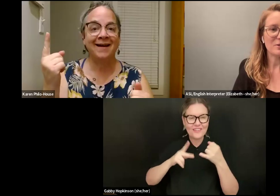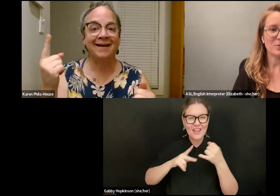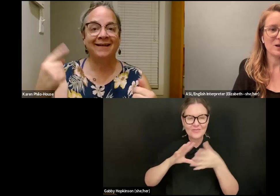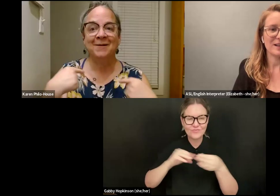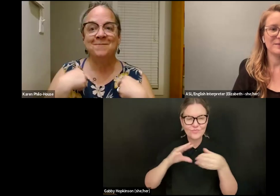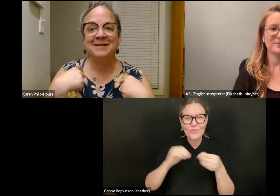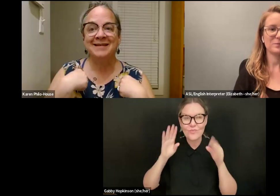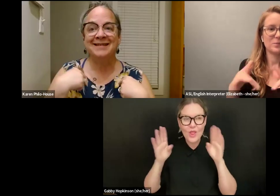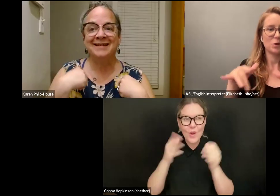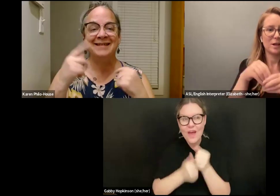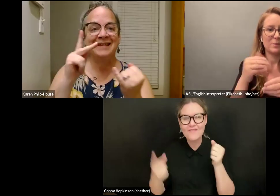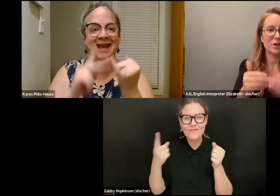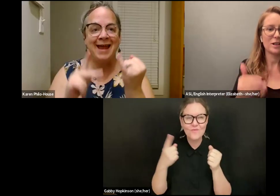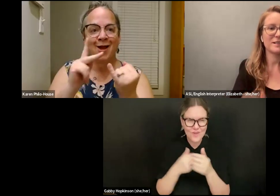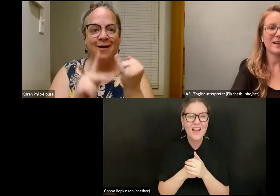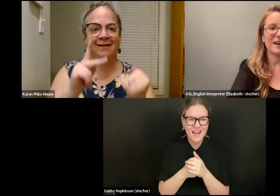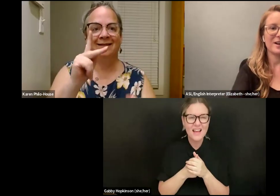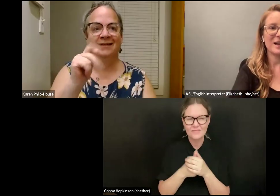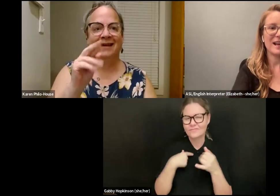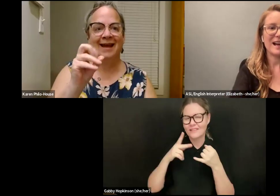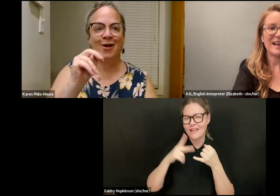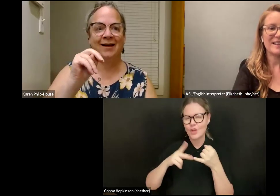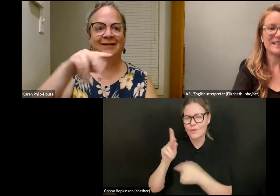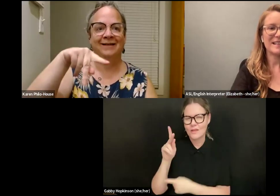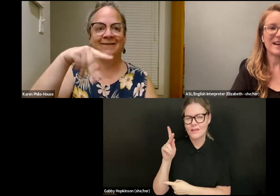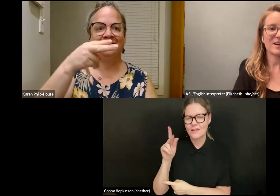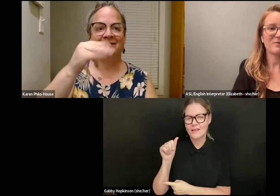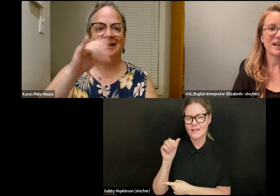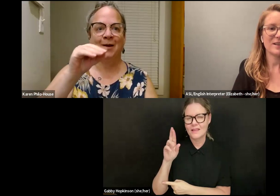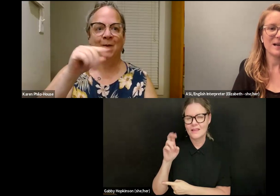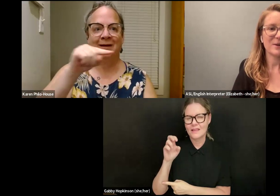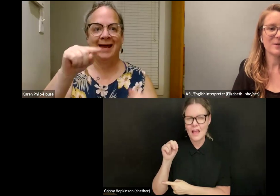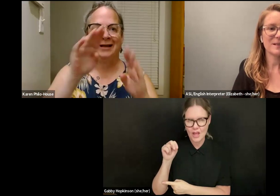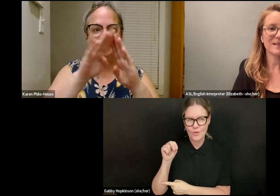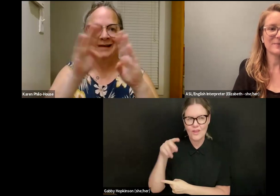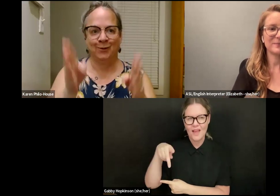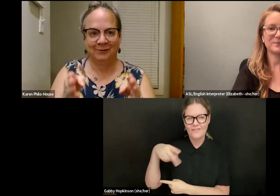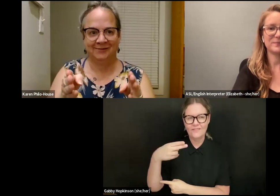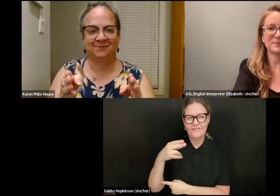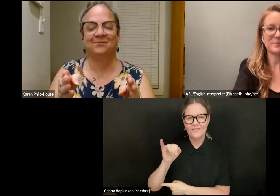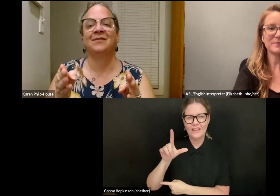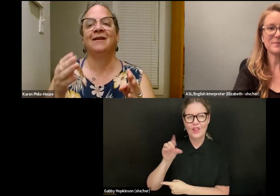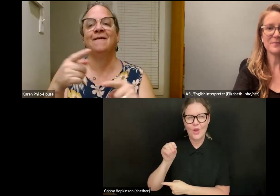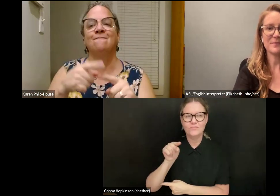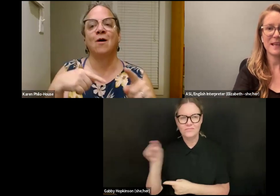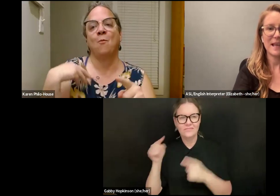Hello, everyone. All right. Hi, this is Karen Philo House,